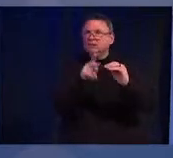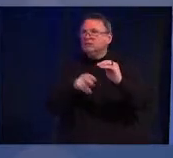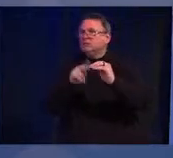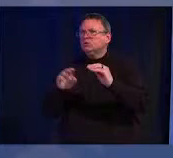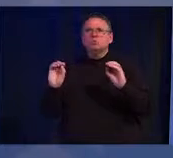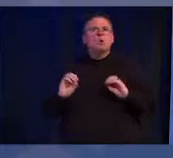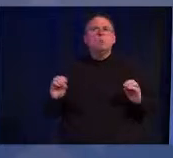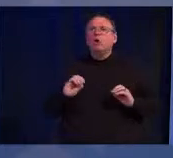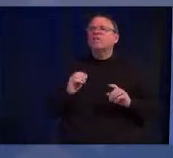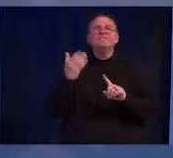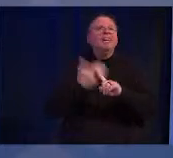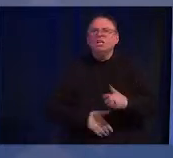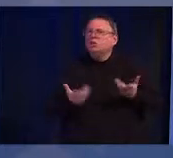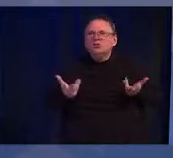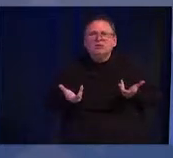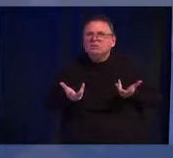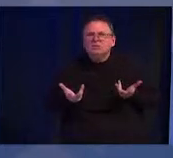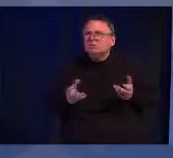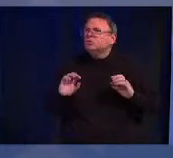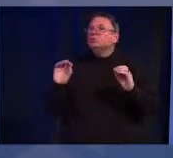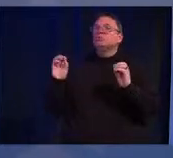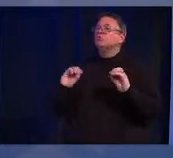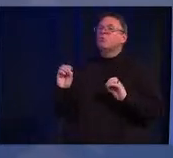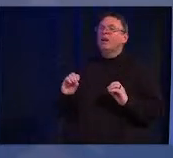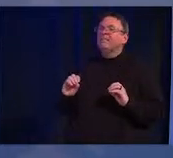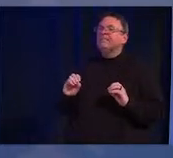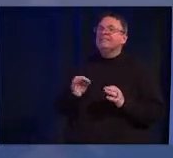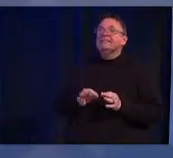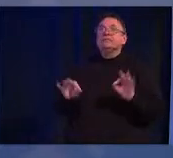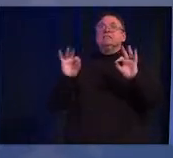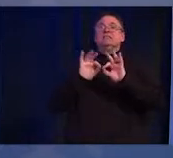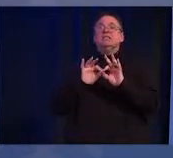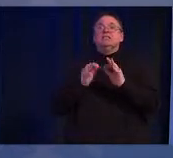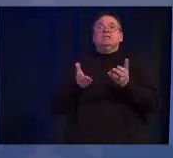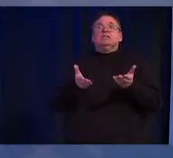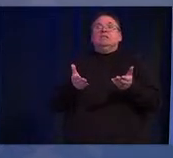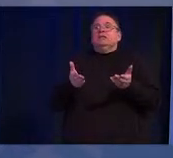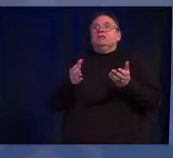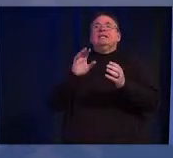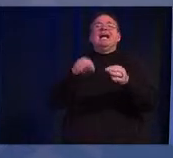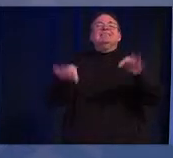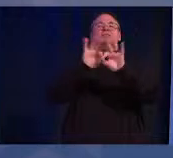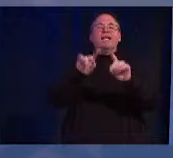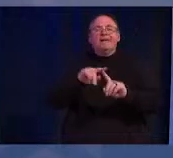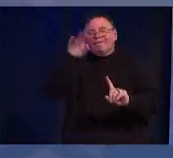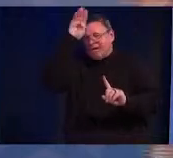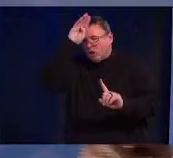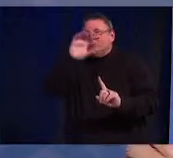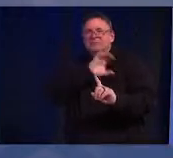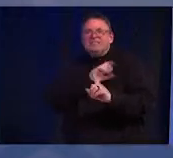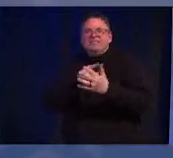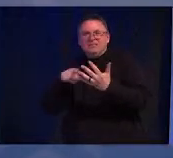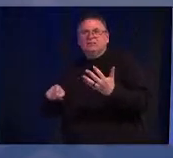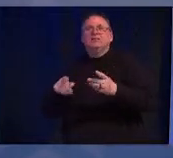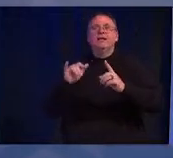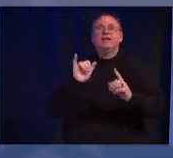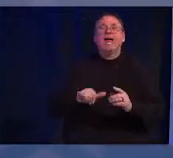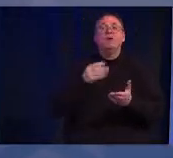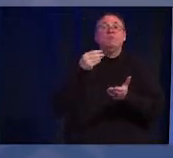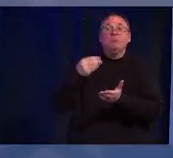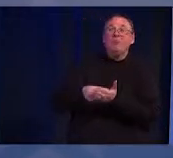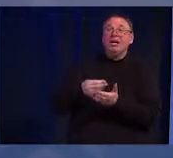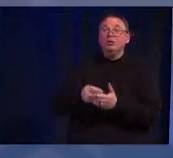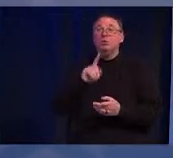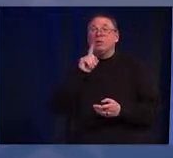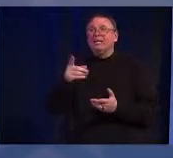fired. There were no essential services cut. They got rid of the corporate crony capitalism